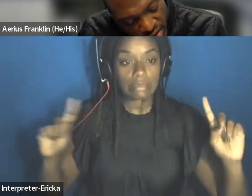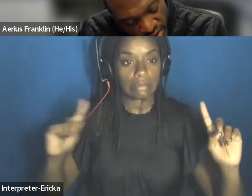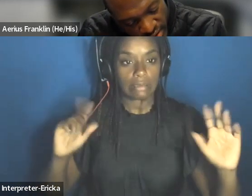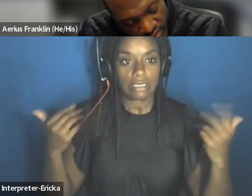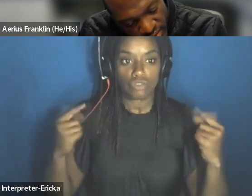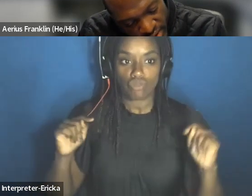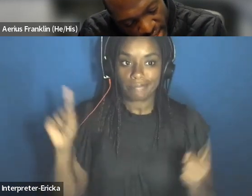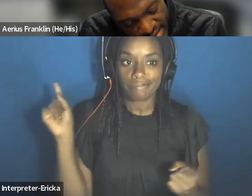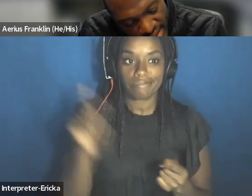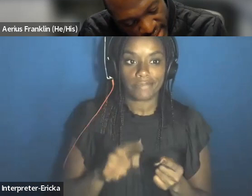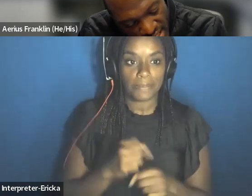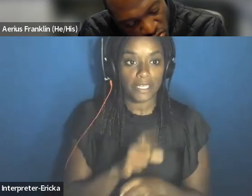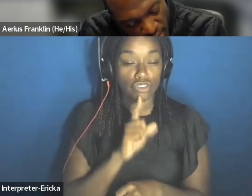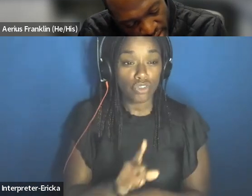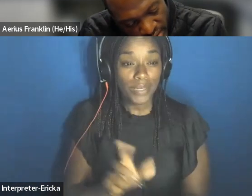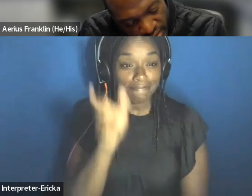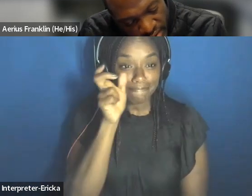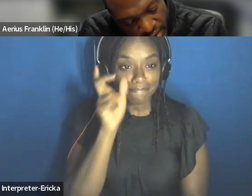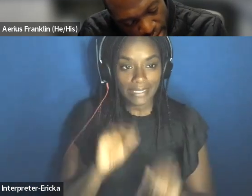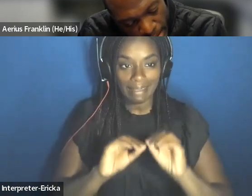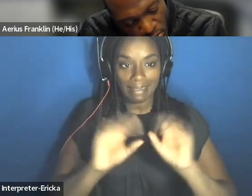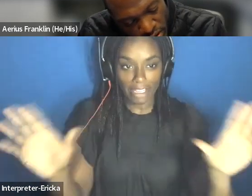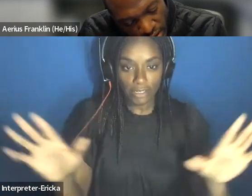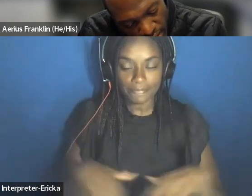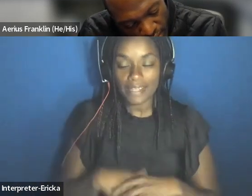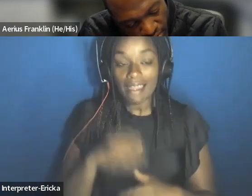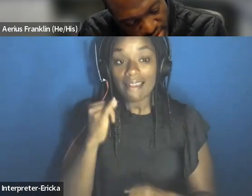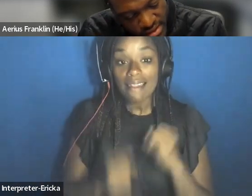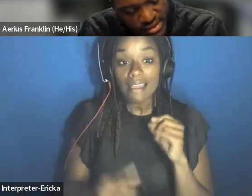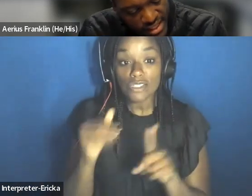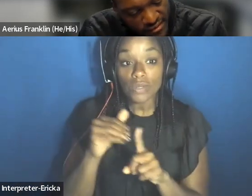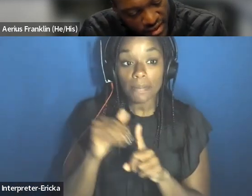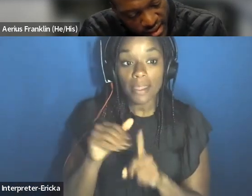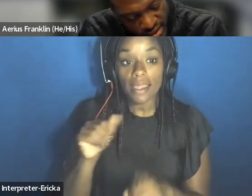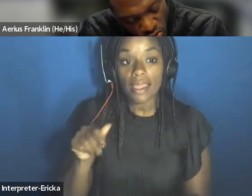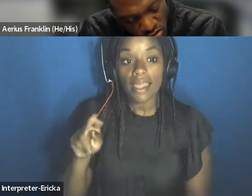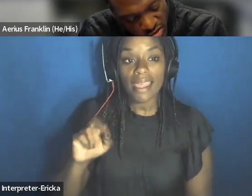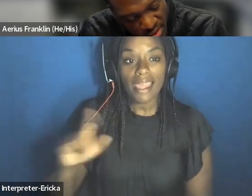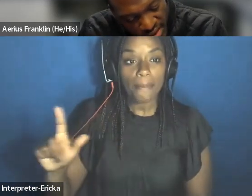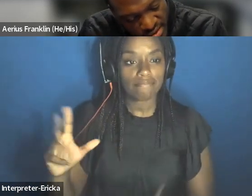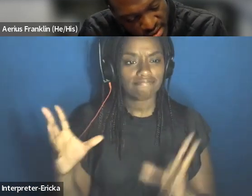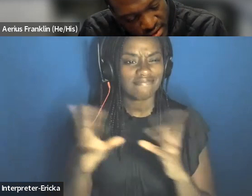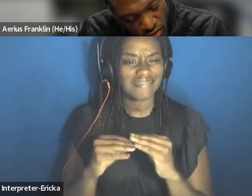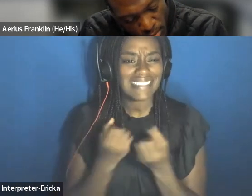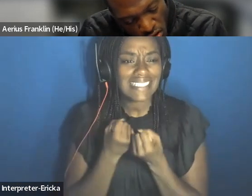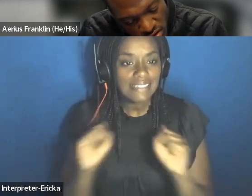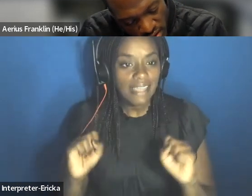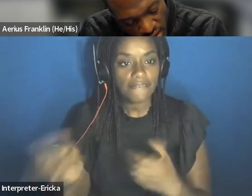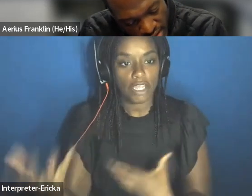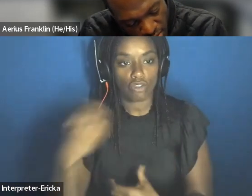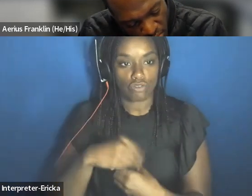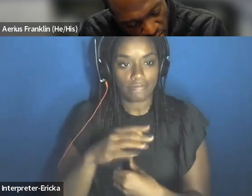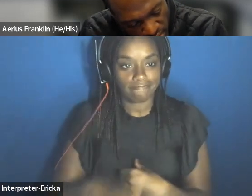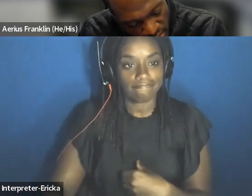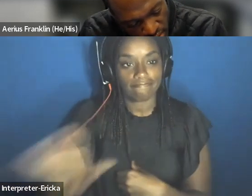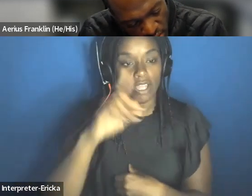you clearly. As a last reminder, April in our conference is a safe and inclusive space for